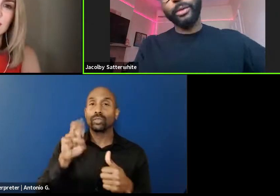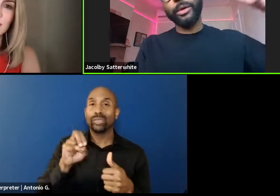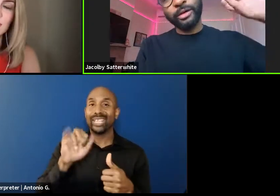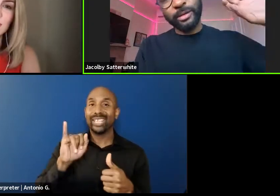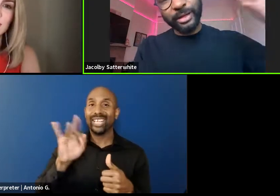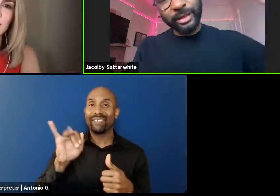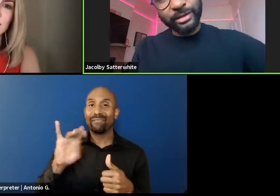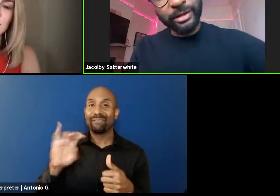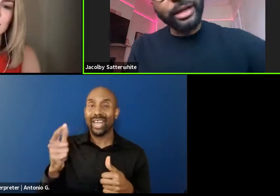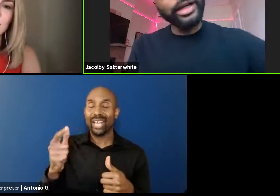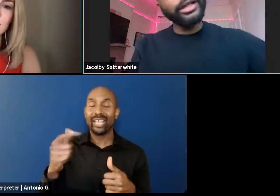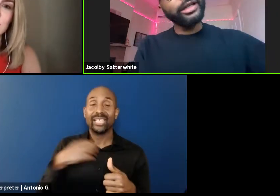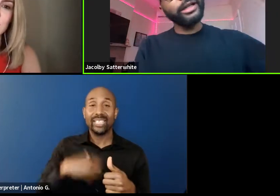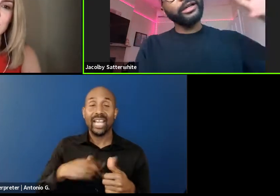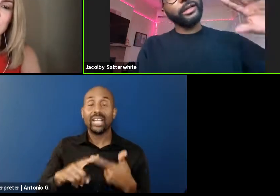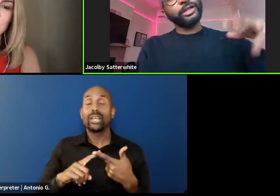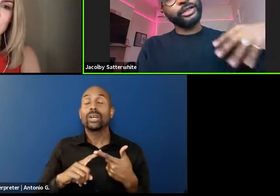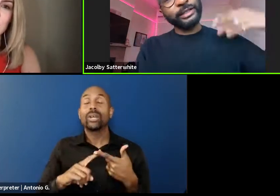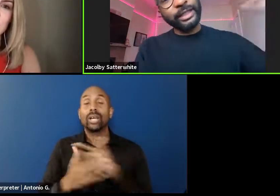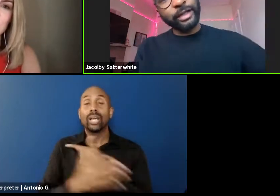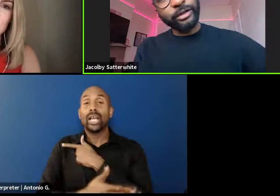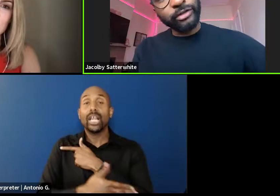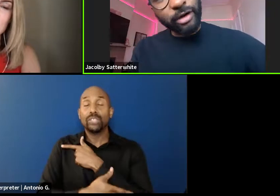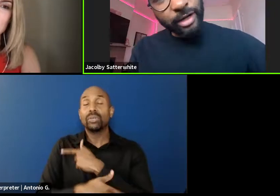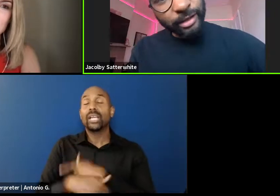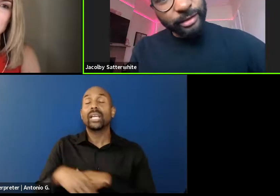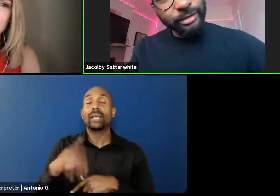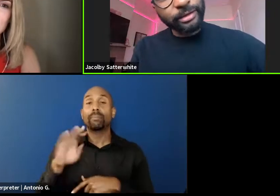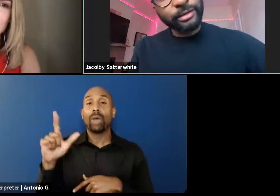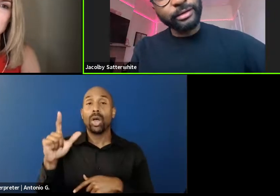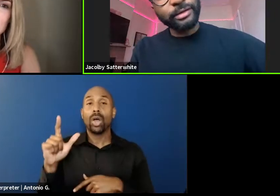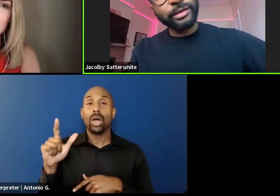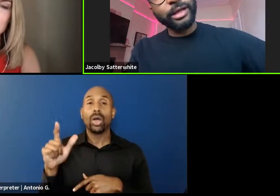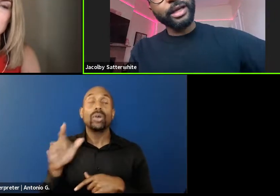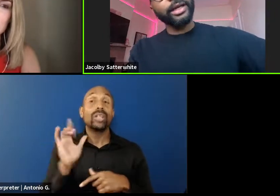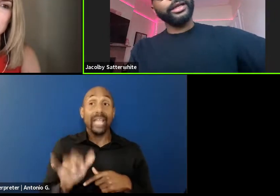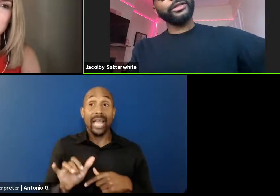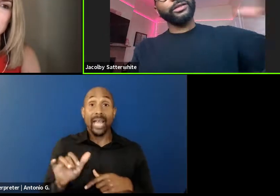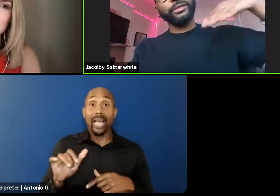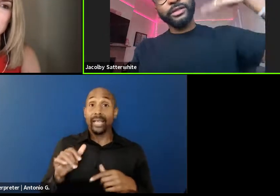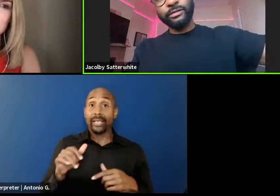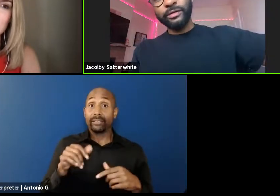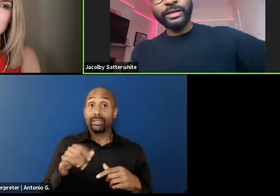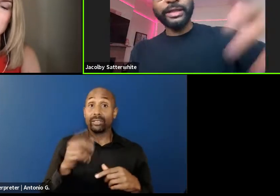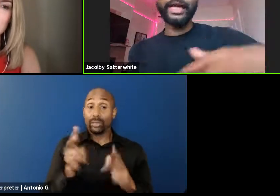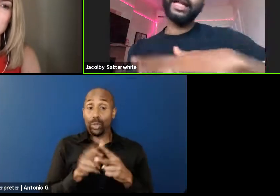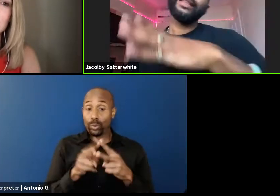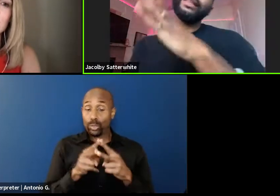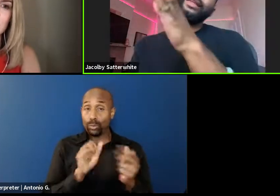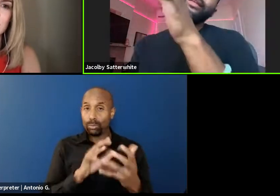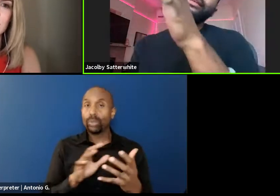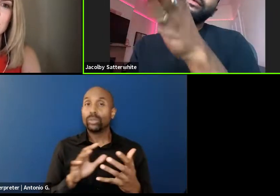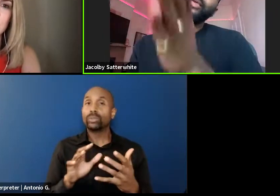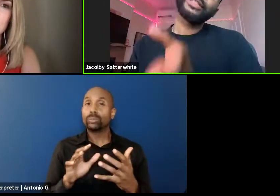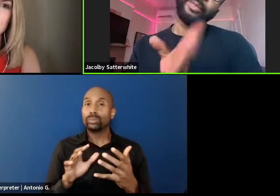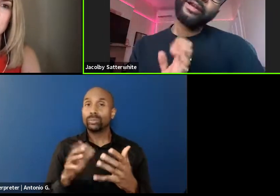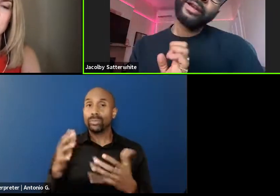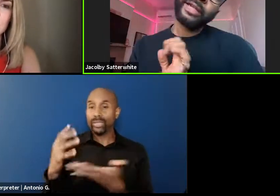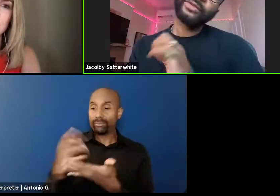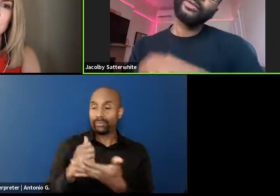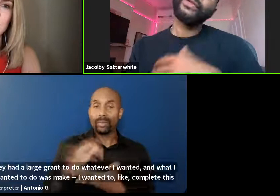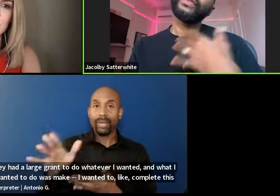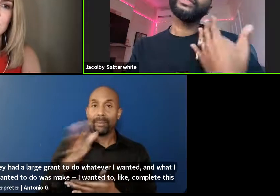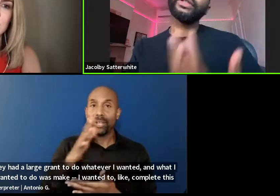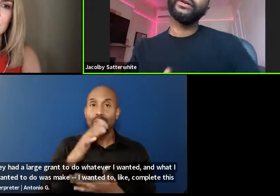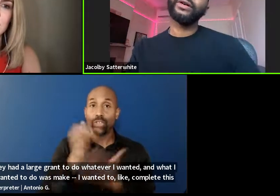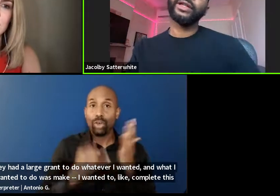before that were committed to translating her drawings into this universe. And then Birds in